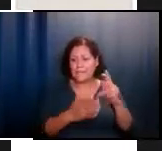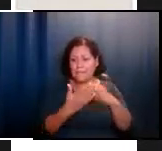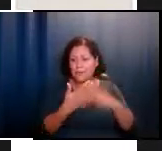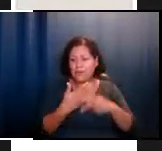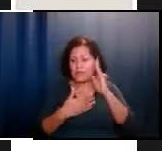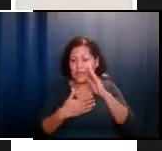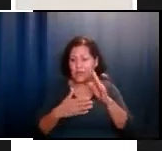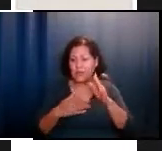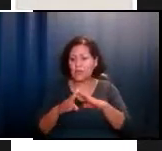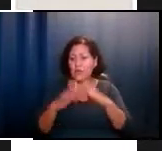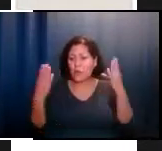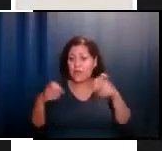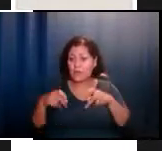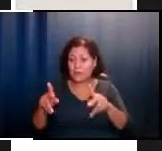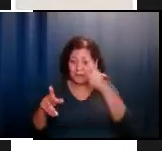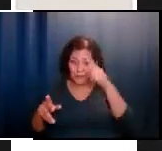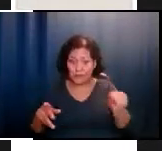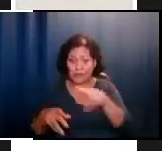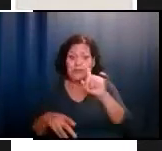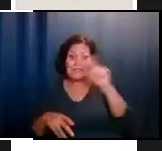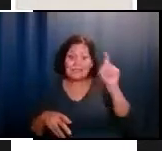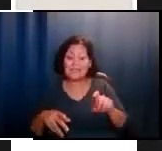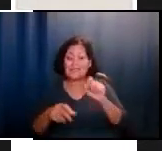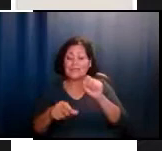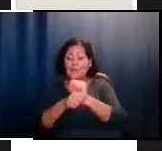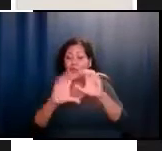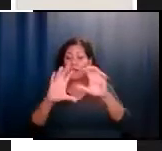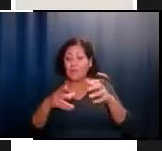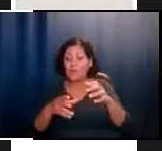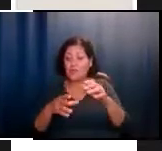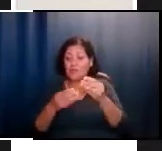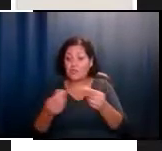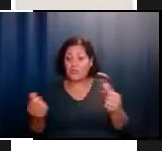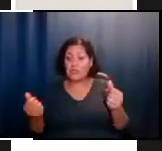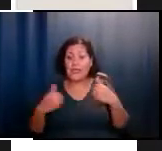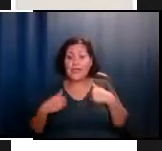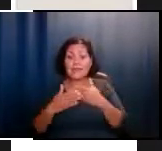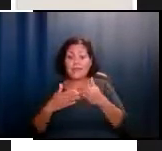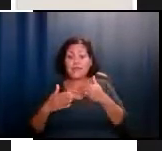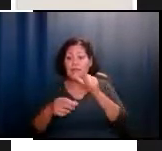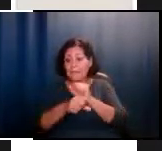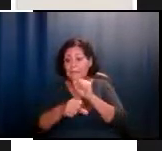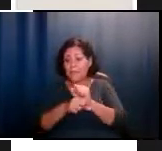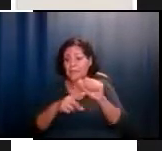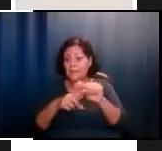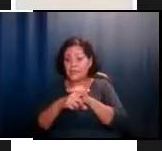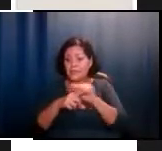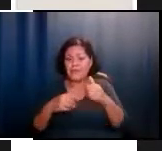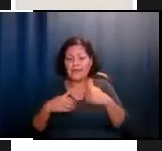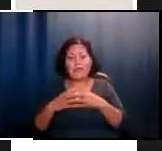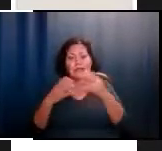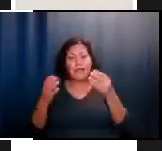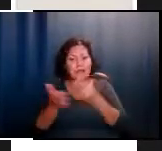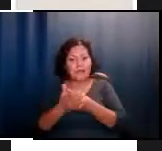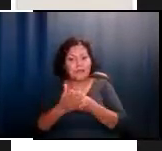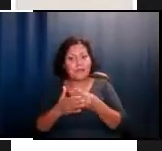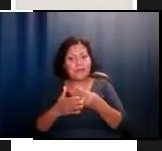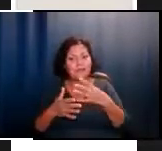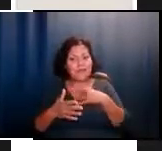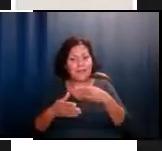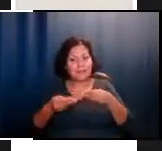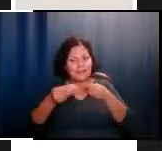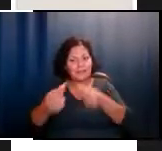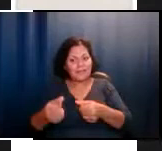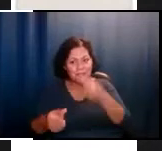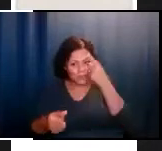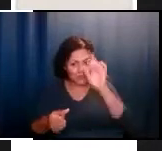you. Texas Workforce Solutions has pre-employment training. They have lots of dollars that they'd like to spend on that. So I'd